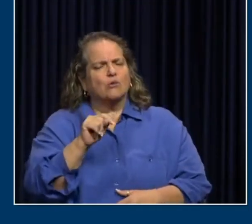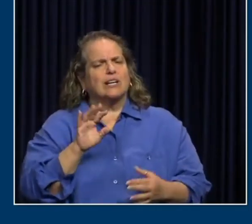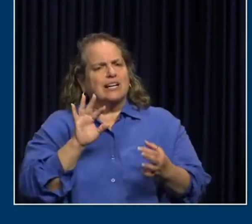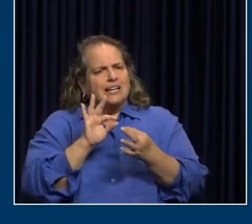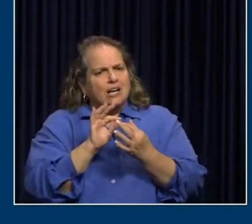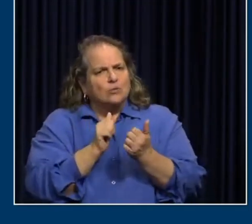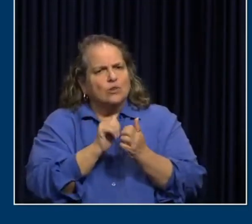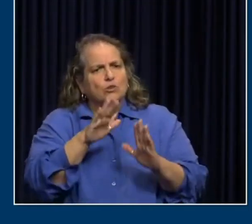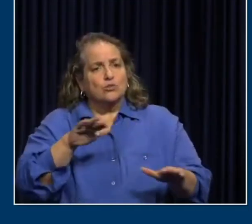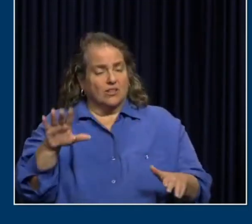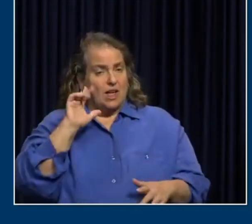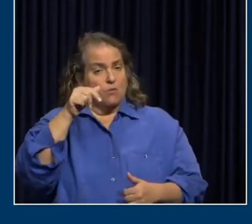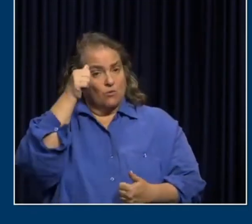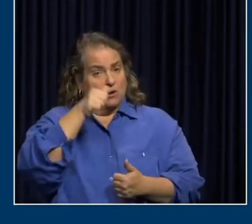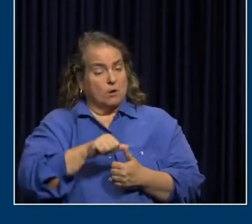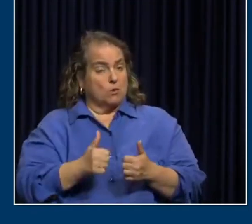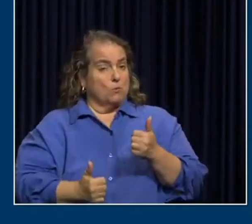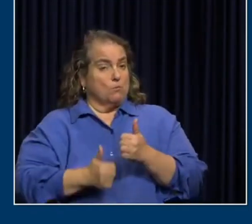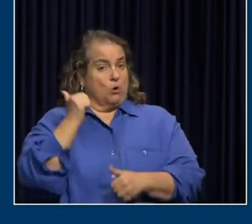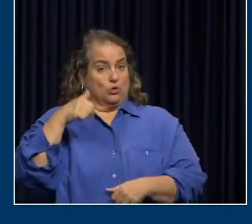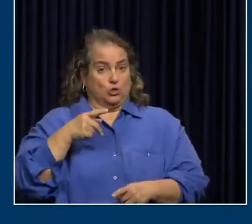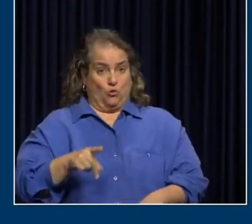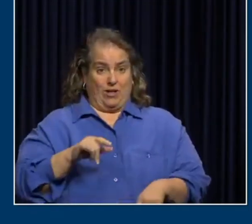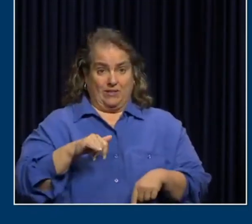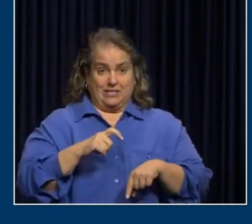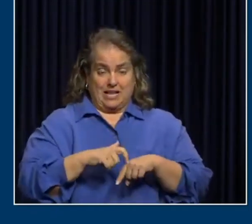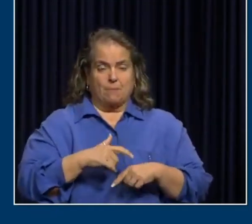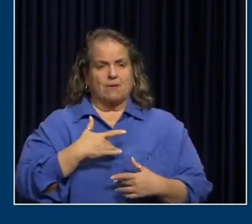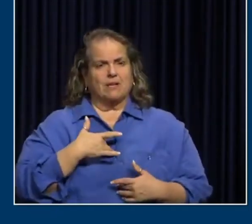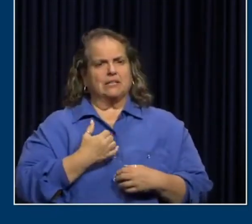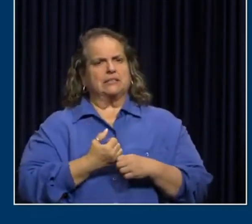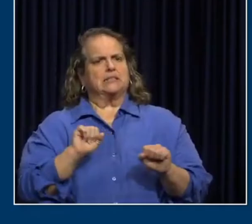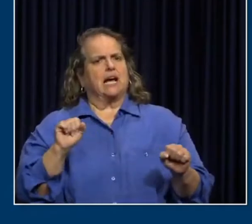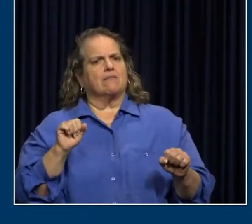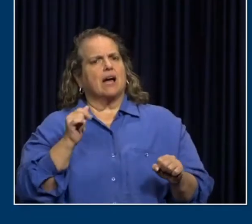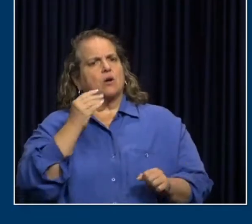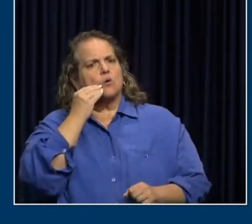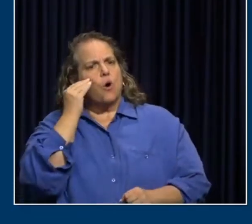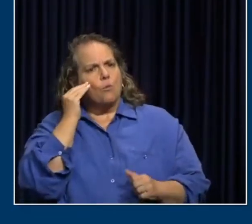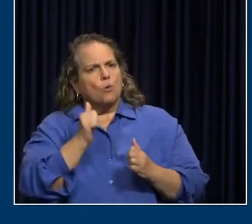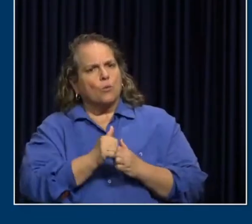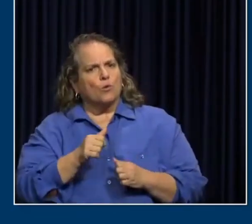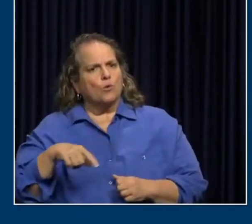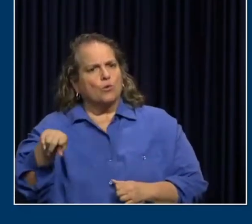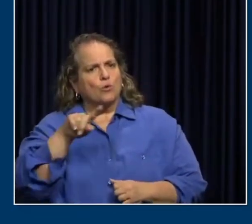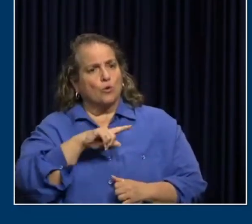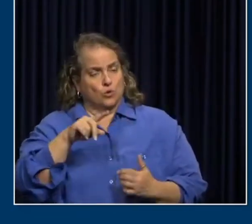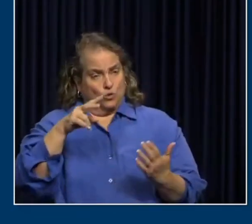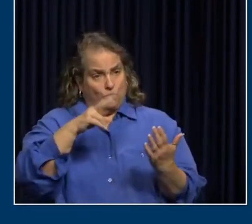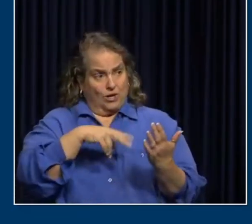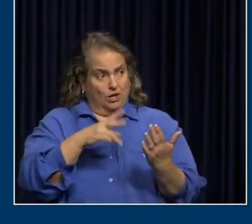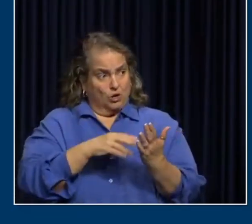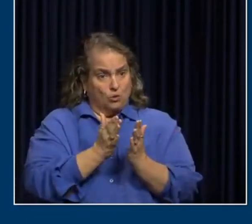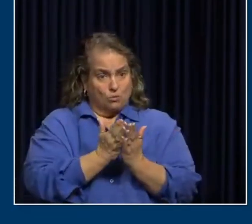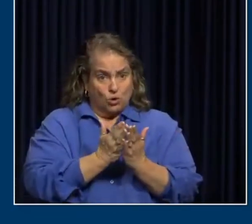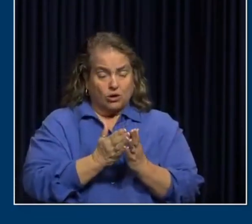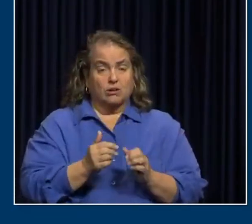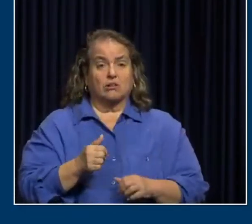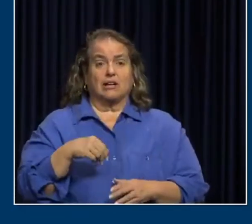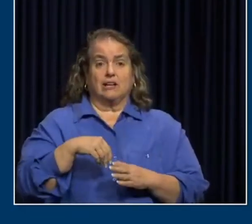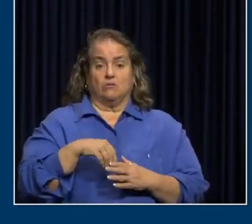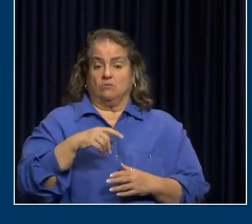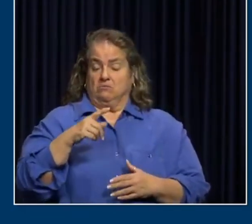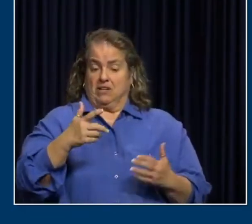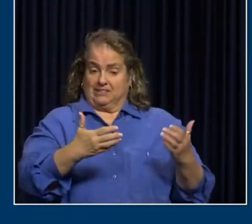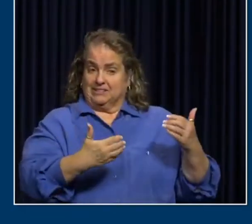during this time, is the safety and the connection that they feel at home with you when you're reading a book with them in your lap, or when you're remaining calm and